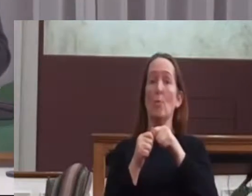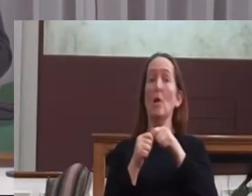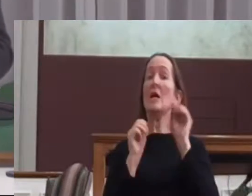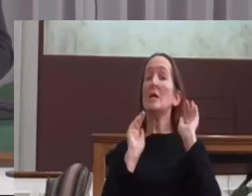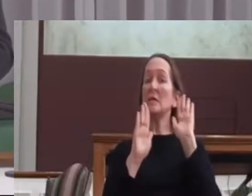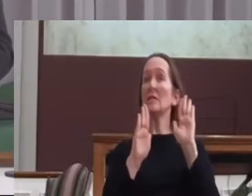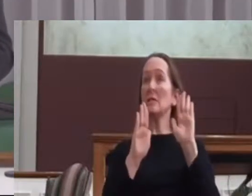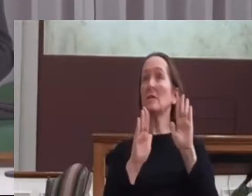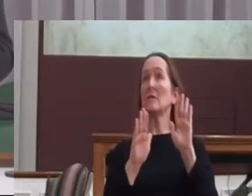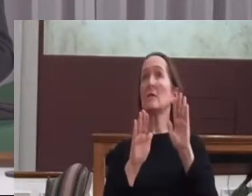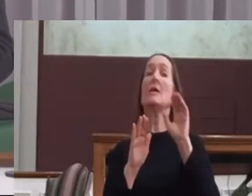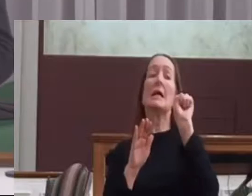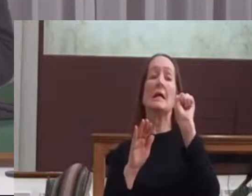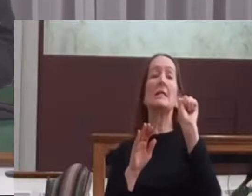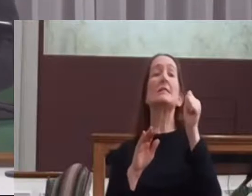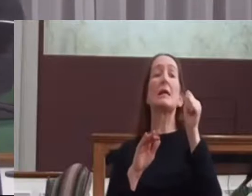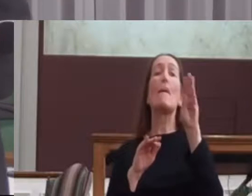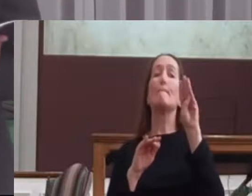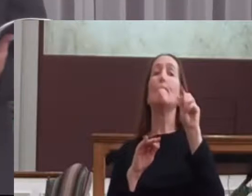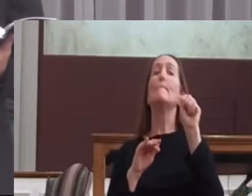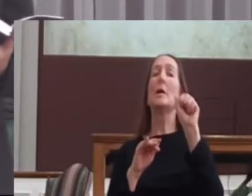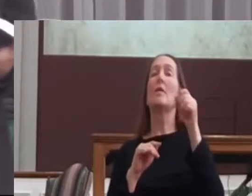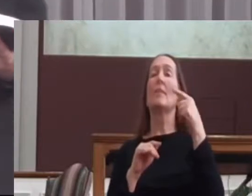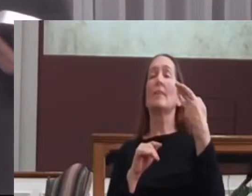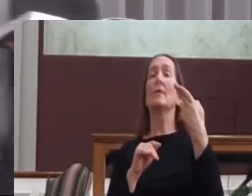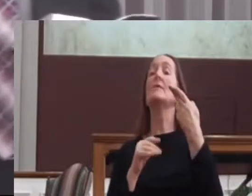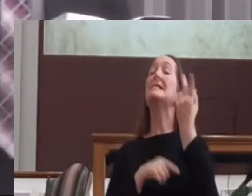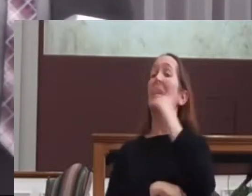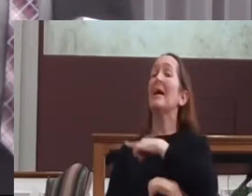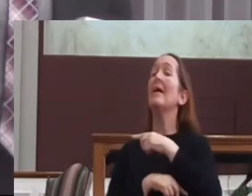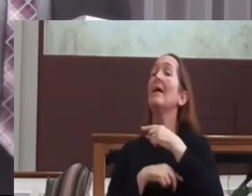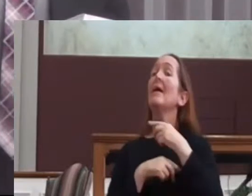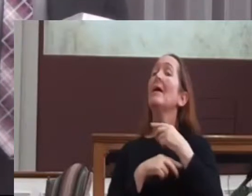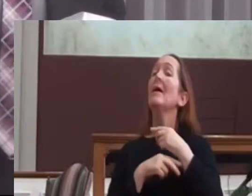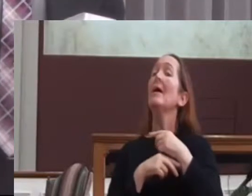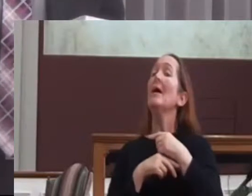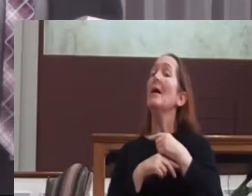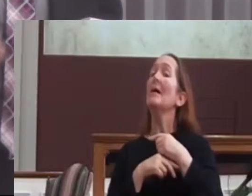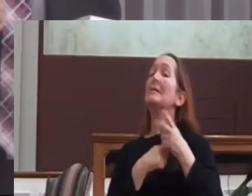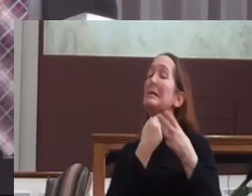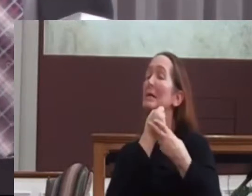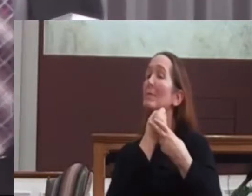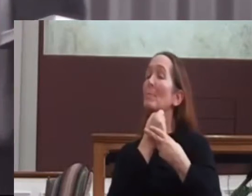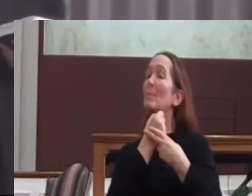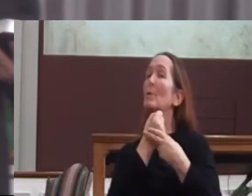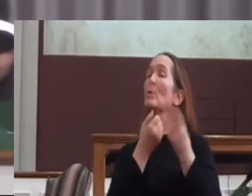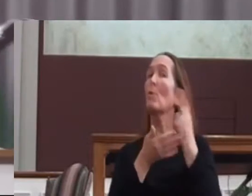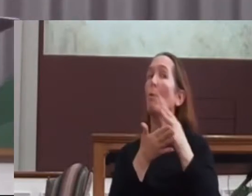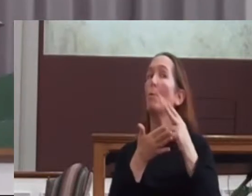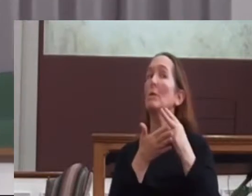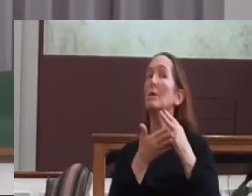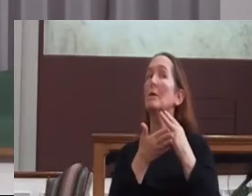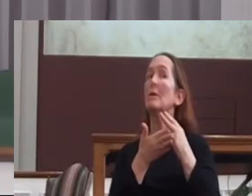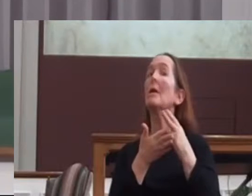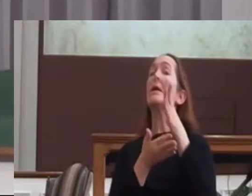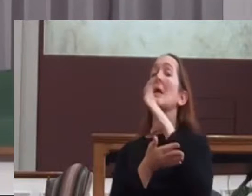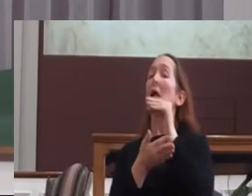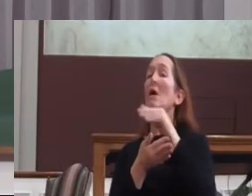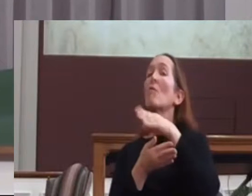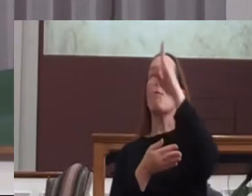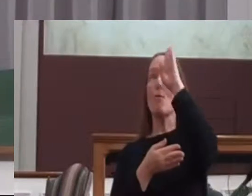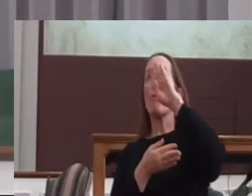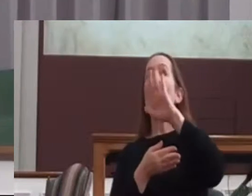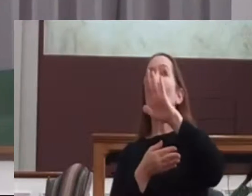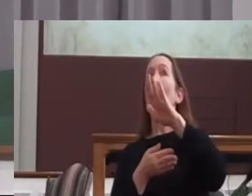Also, remember the Sabbath day and keep it holy is in your heart and in your relationship with God